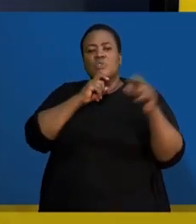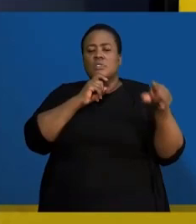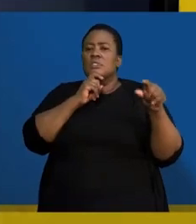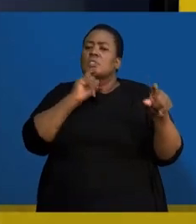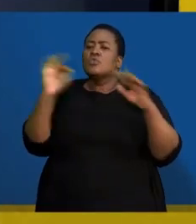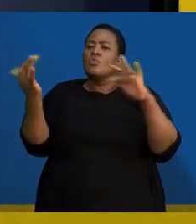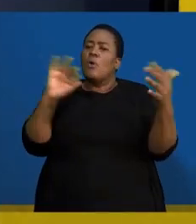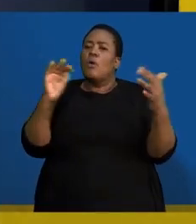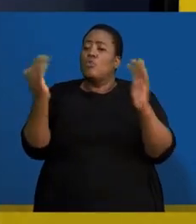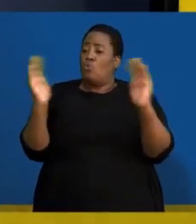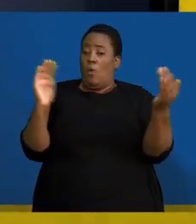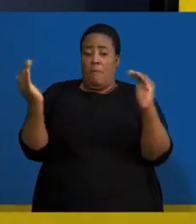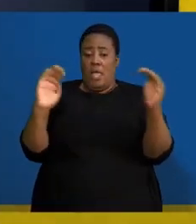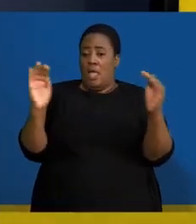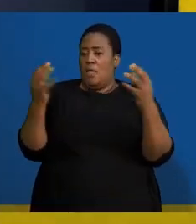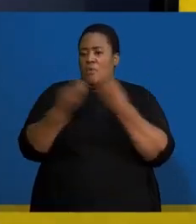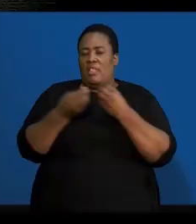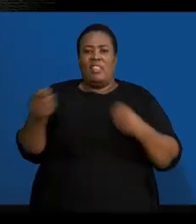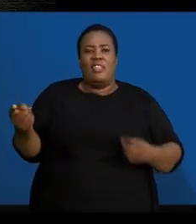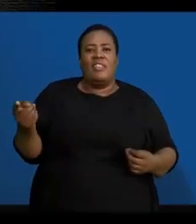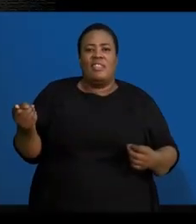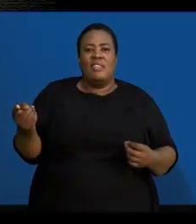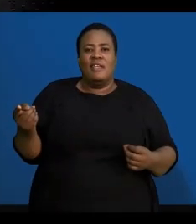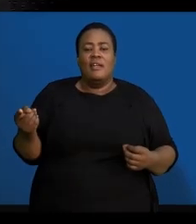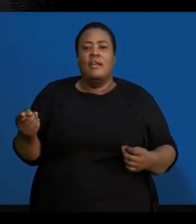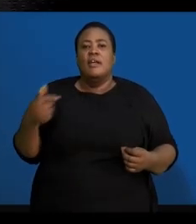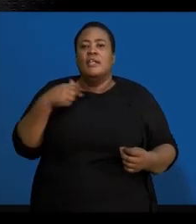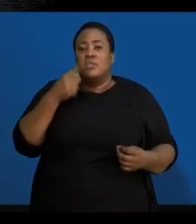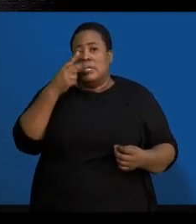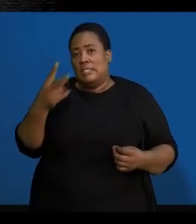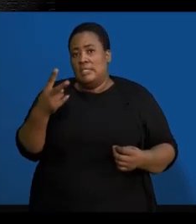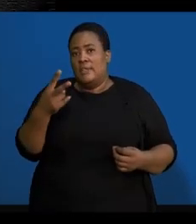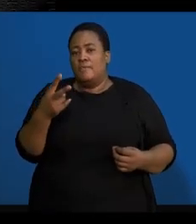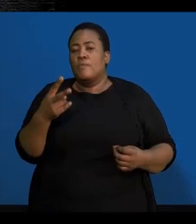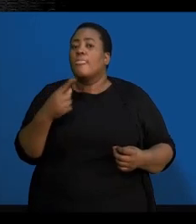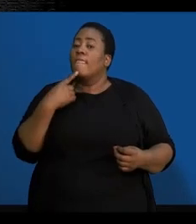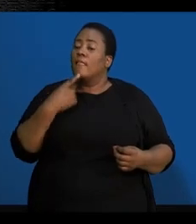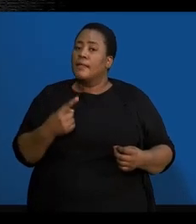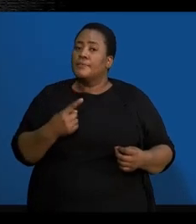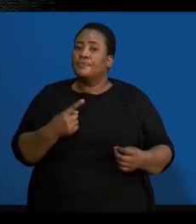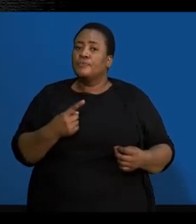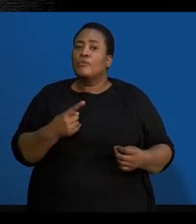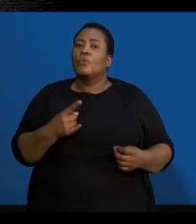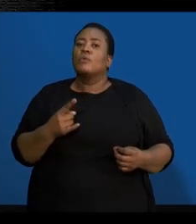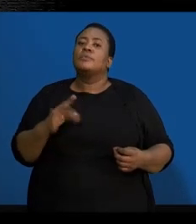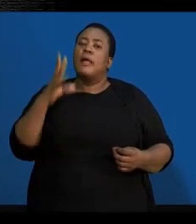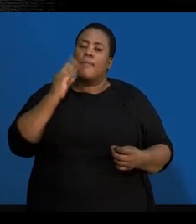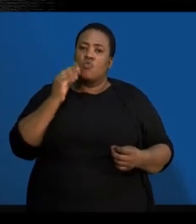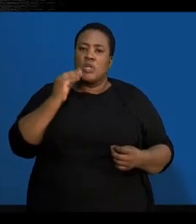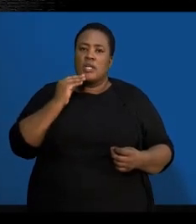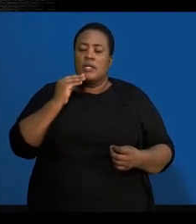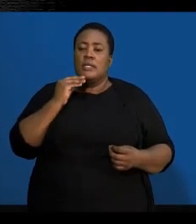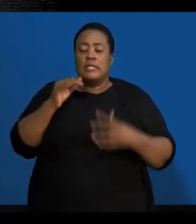a situation in Angola. So as you can see in this response here, it suggests that the American experience in